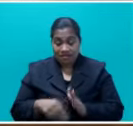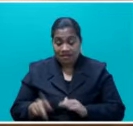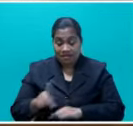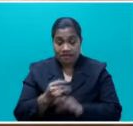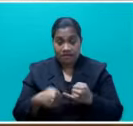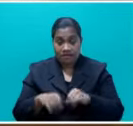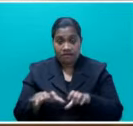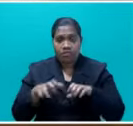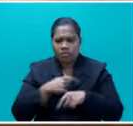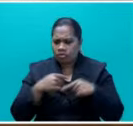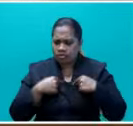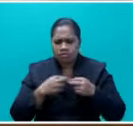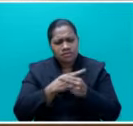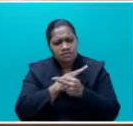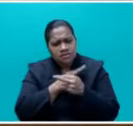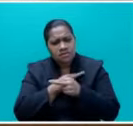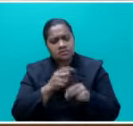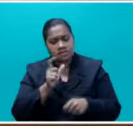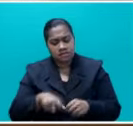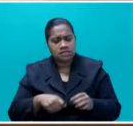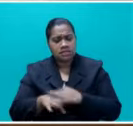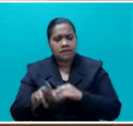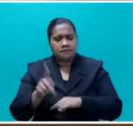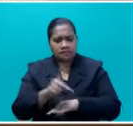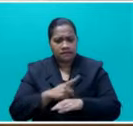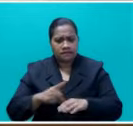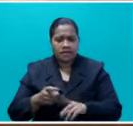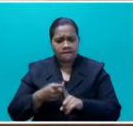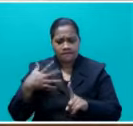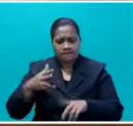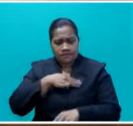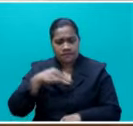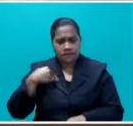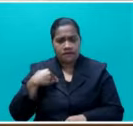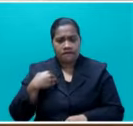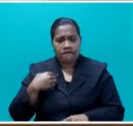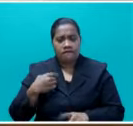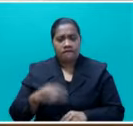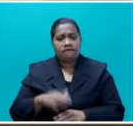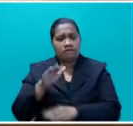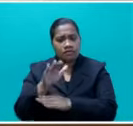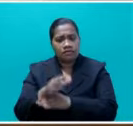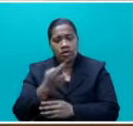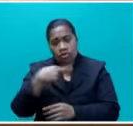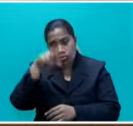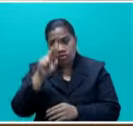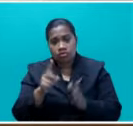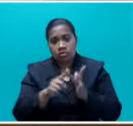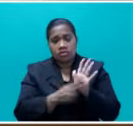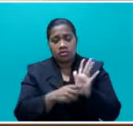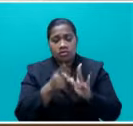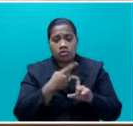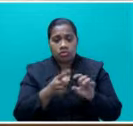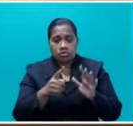most respected persons in the Pacific and former Minister for Foreign Affairs. Ratu Inoki Kumbombola is my special